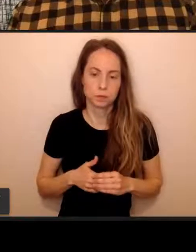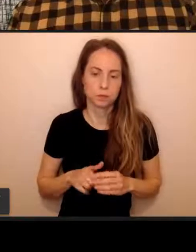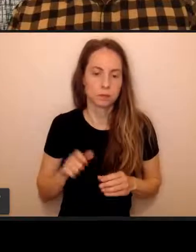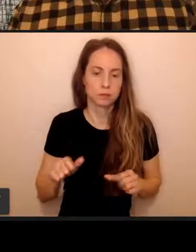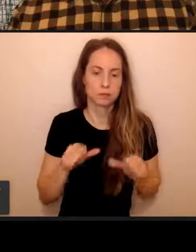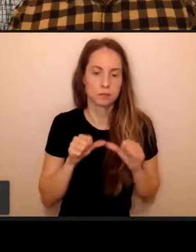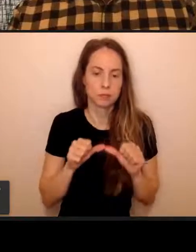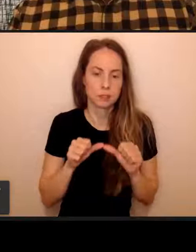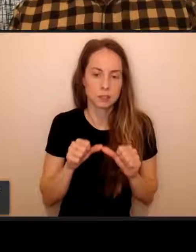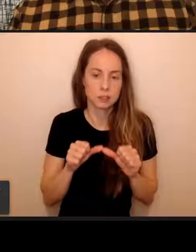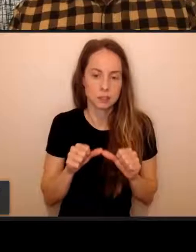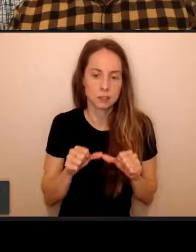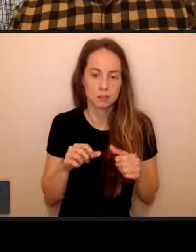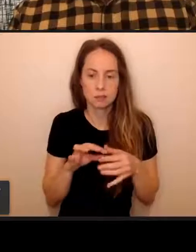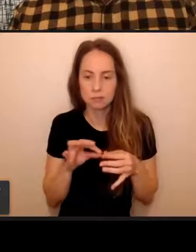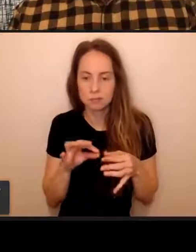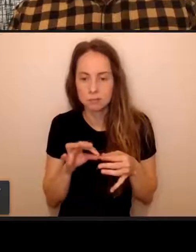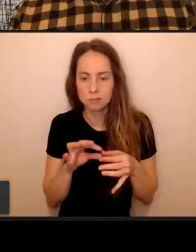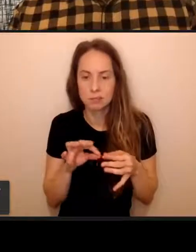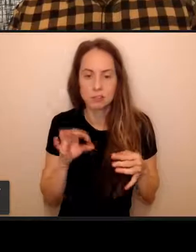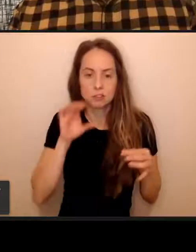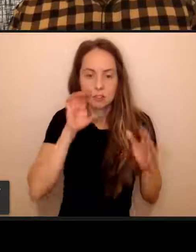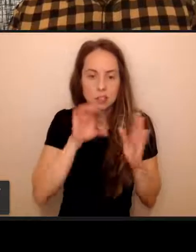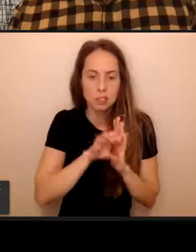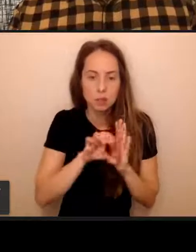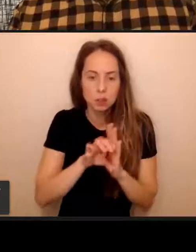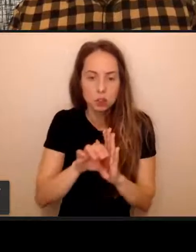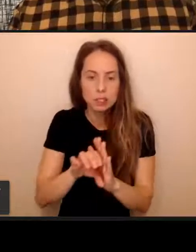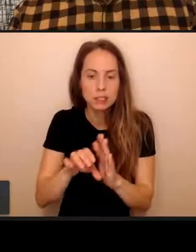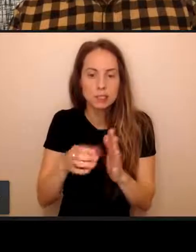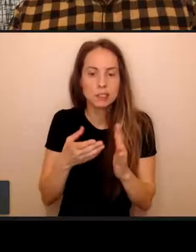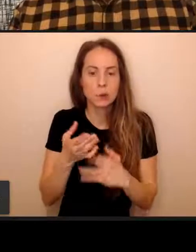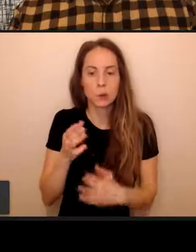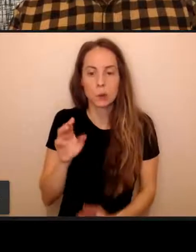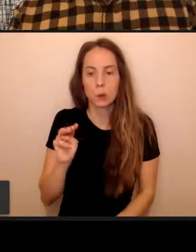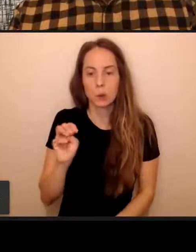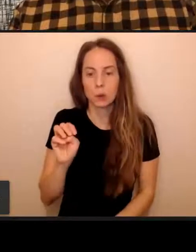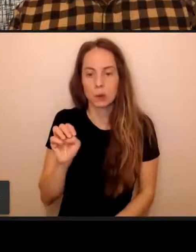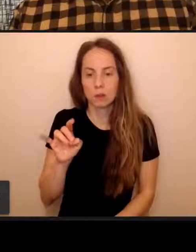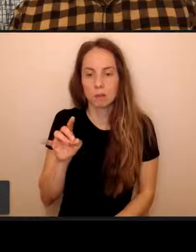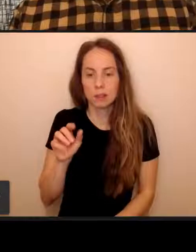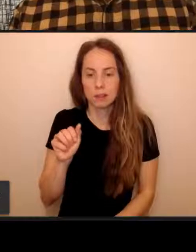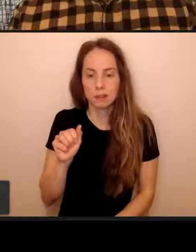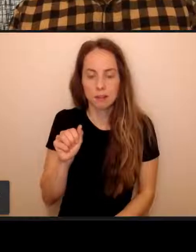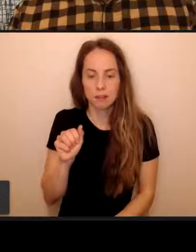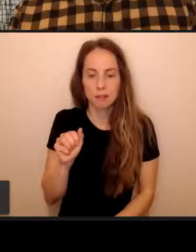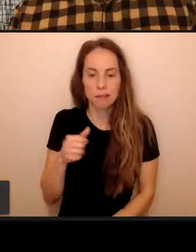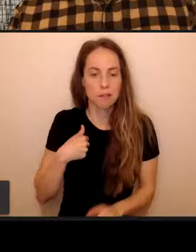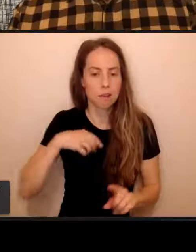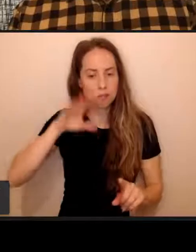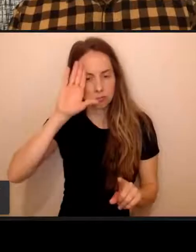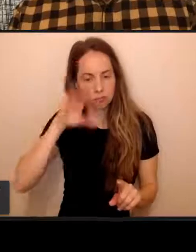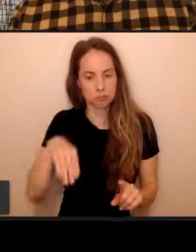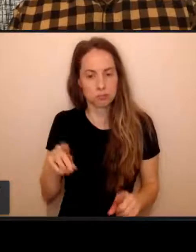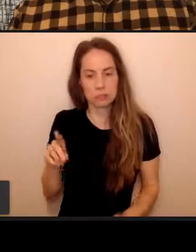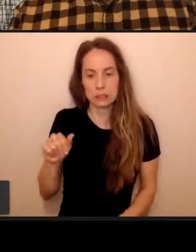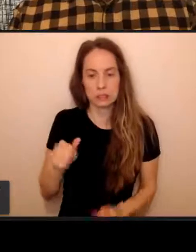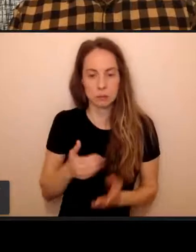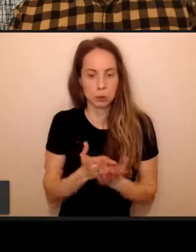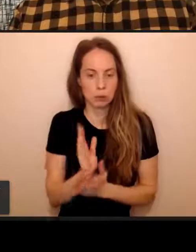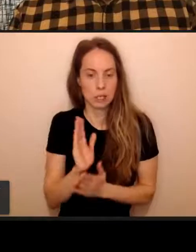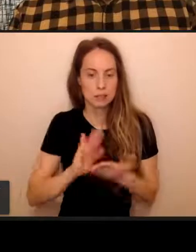consistent messaging and imagery through the media. So I know the disability rights community is working hard